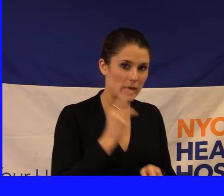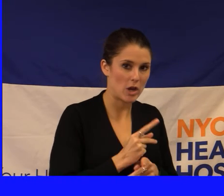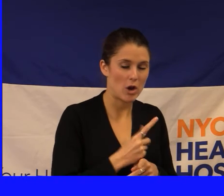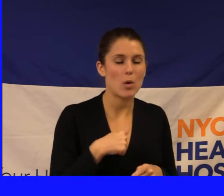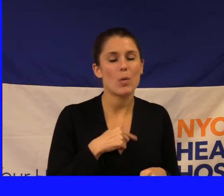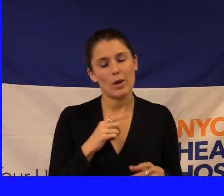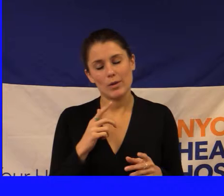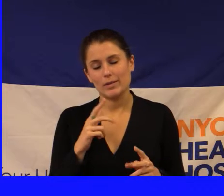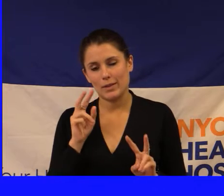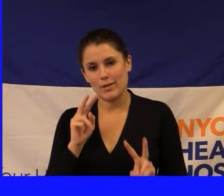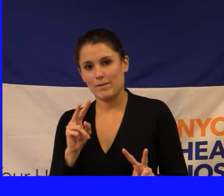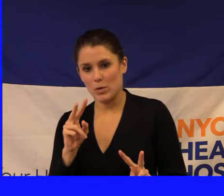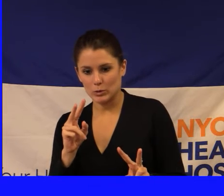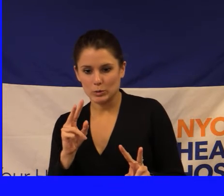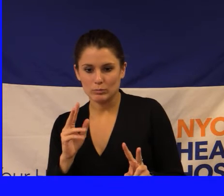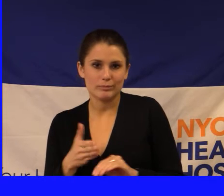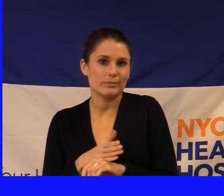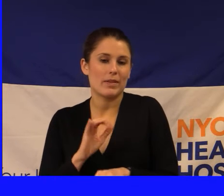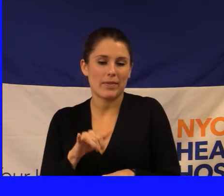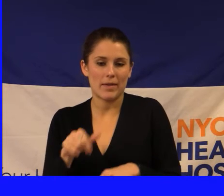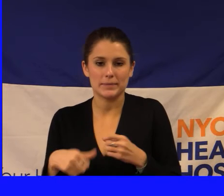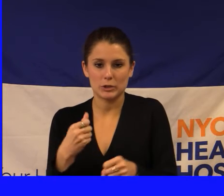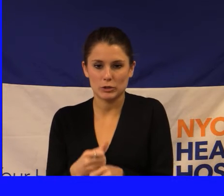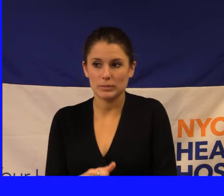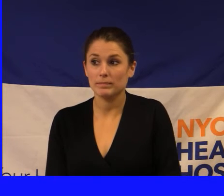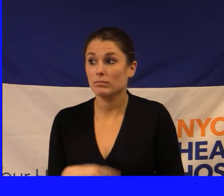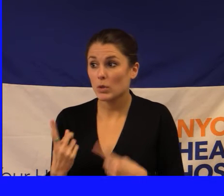year. Questions on that?